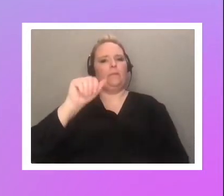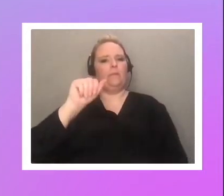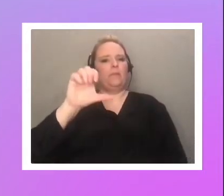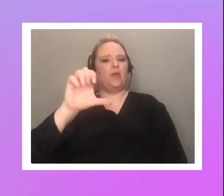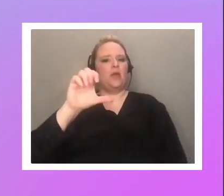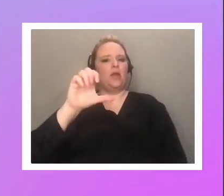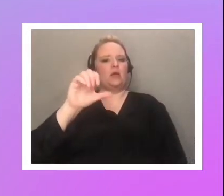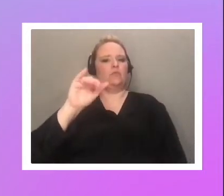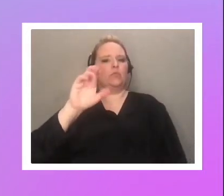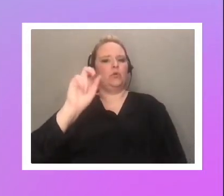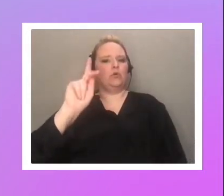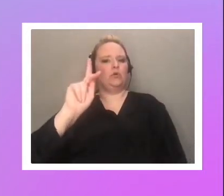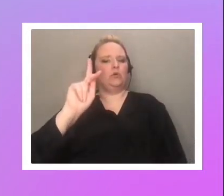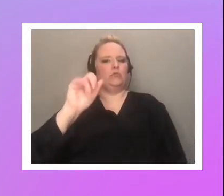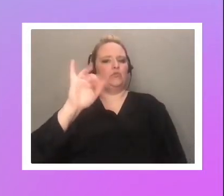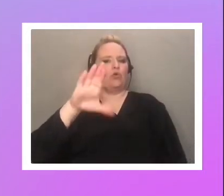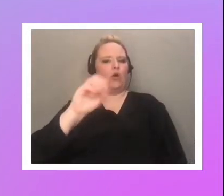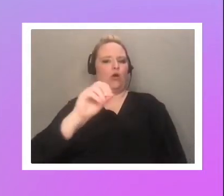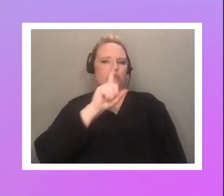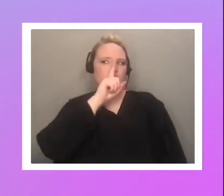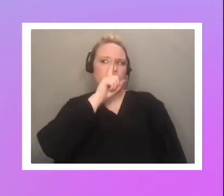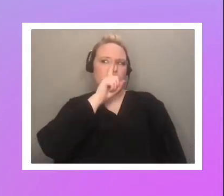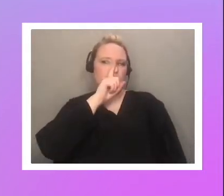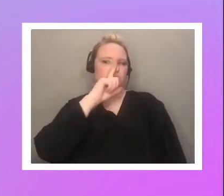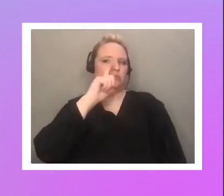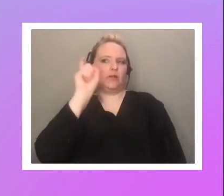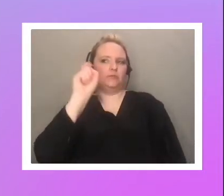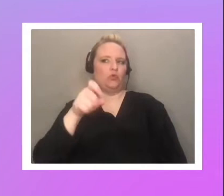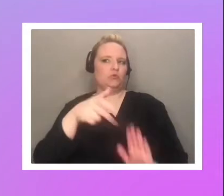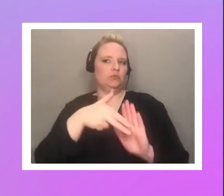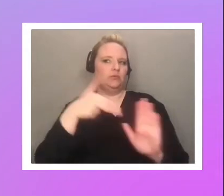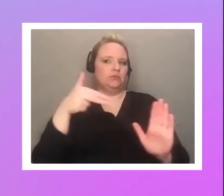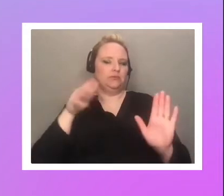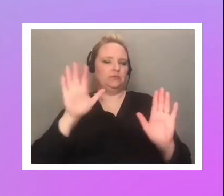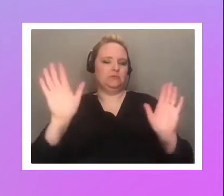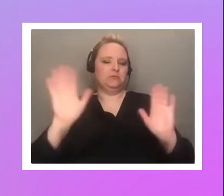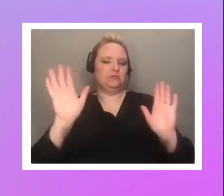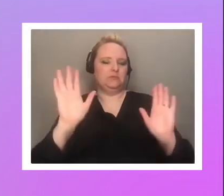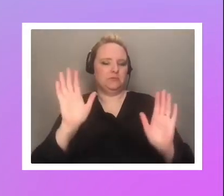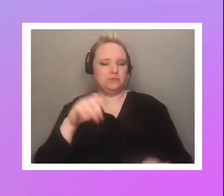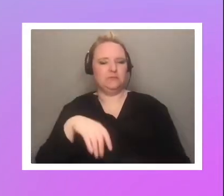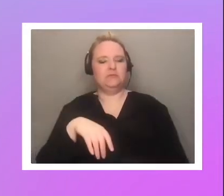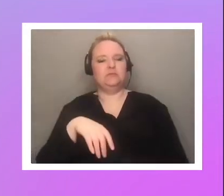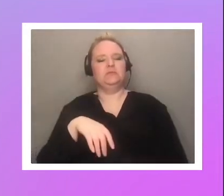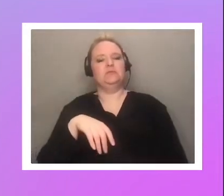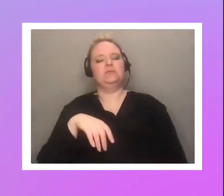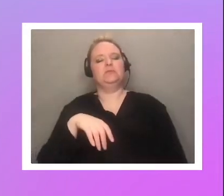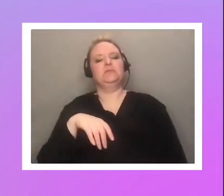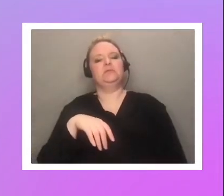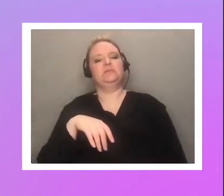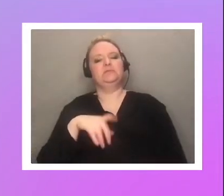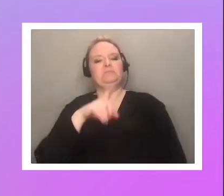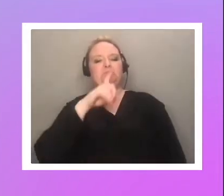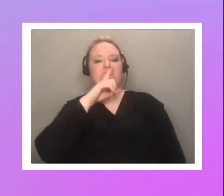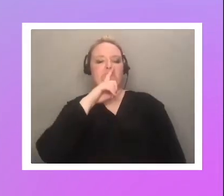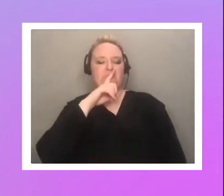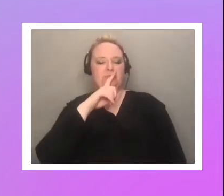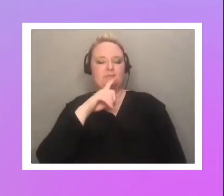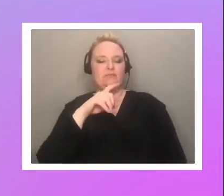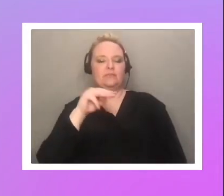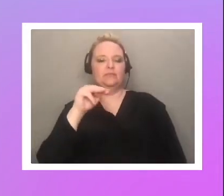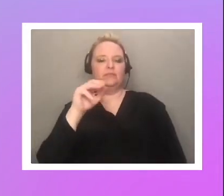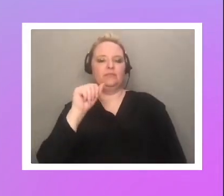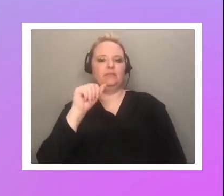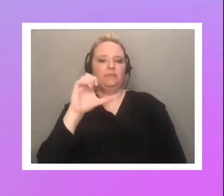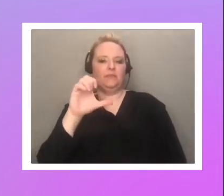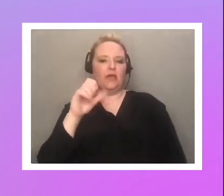they probably don't want this image site I got this from probably don't want you to say that, but it's a